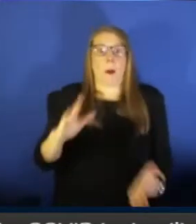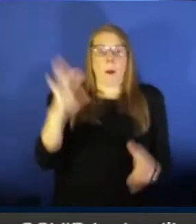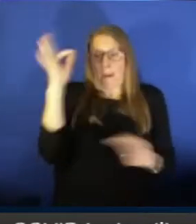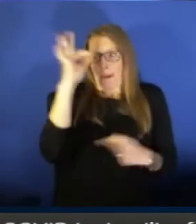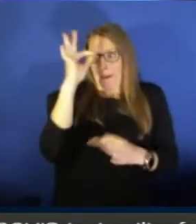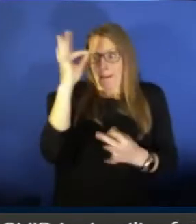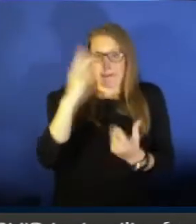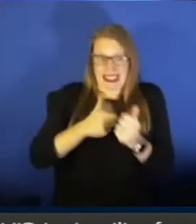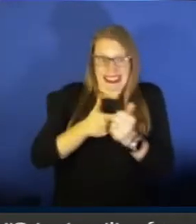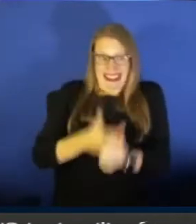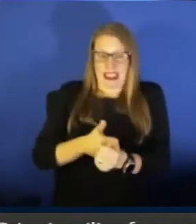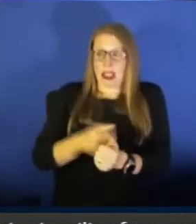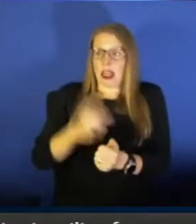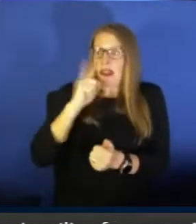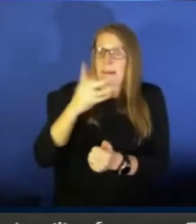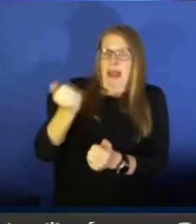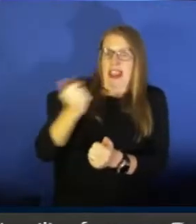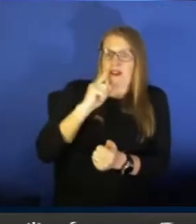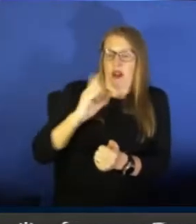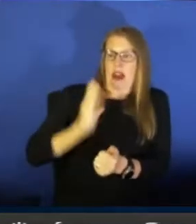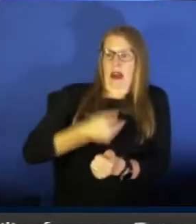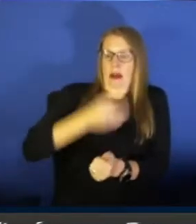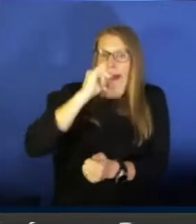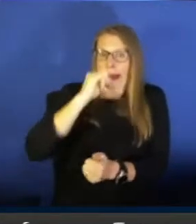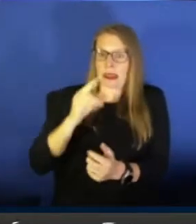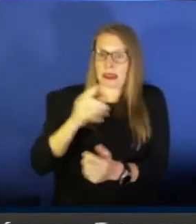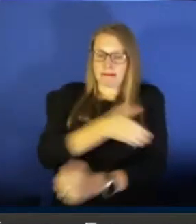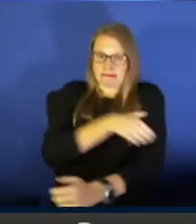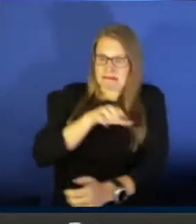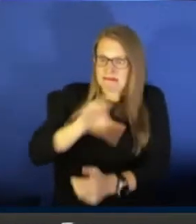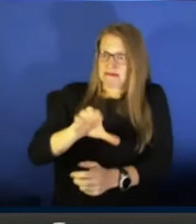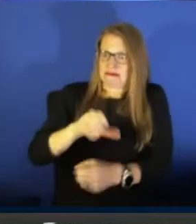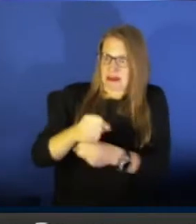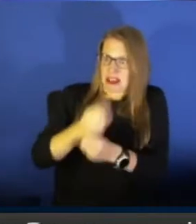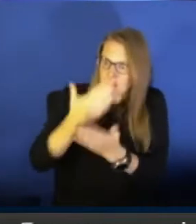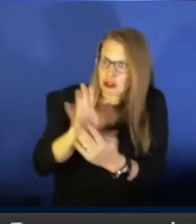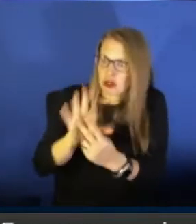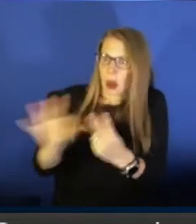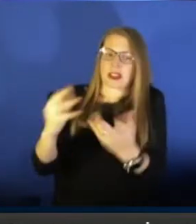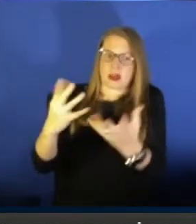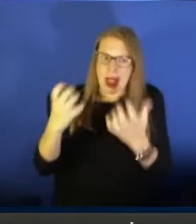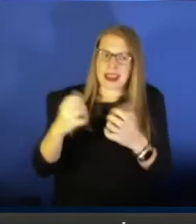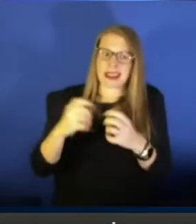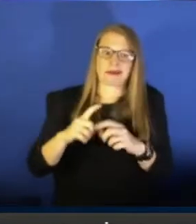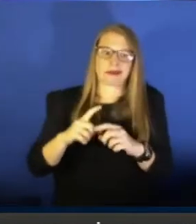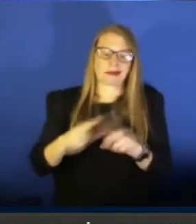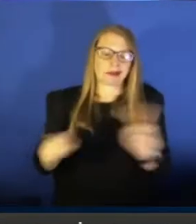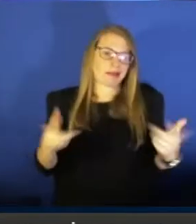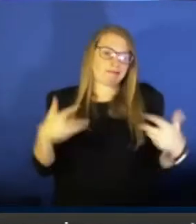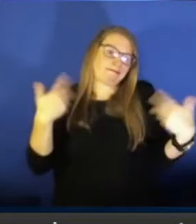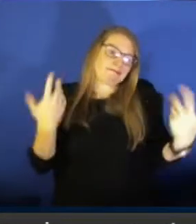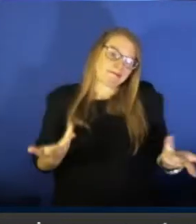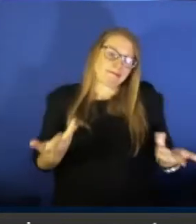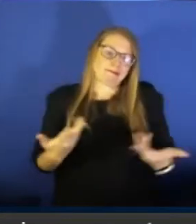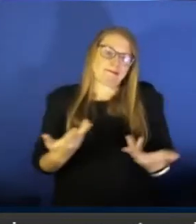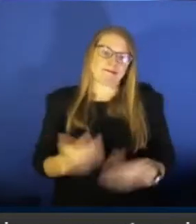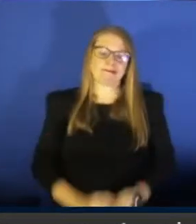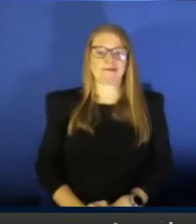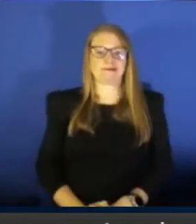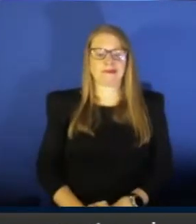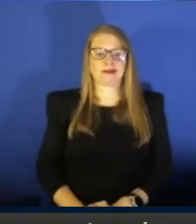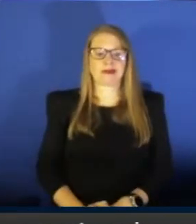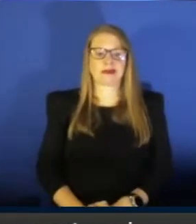know that they are getting fentanyl. It's the only drug to where if I sell somebody a pill that kills them,